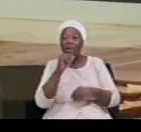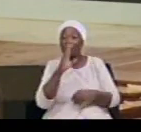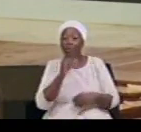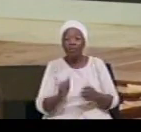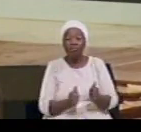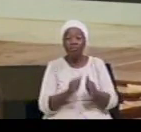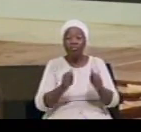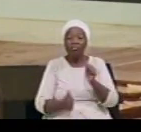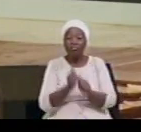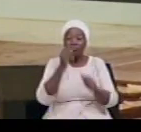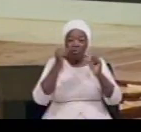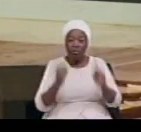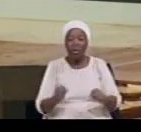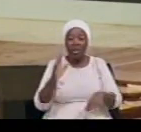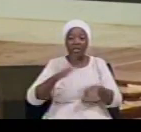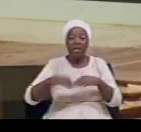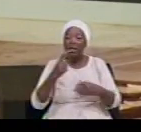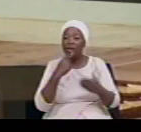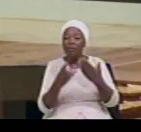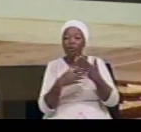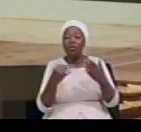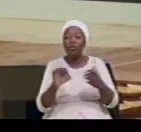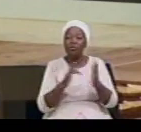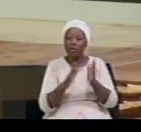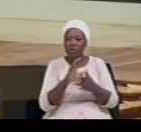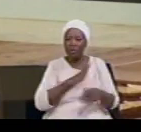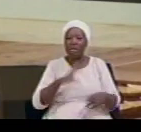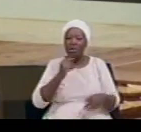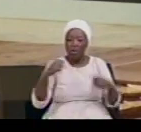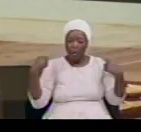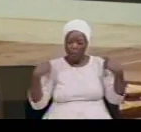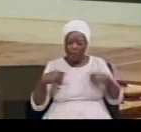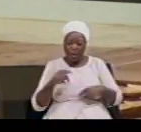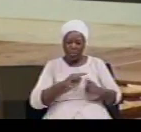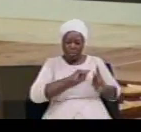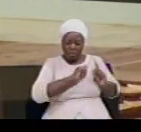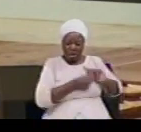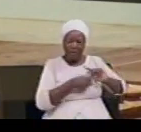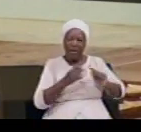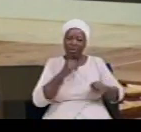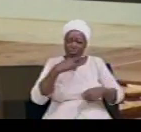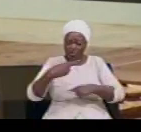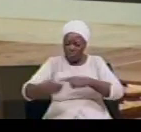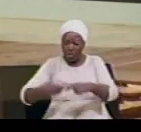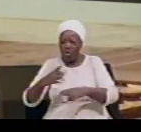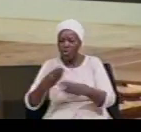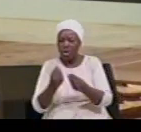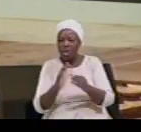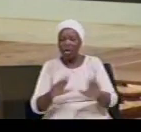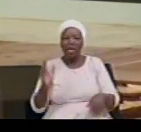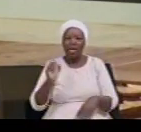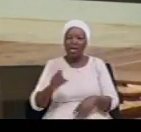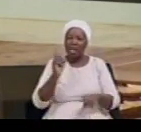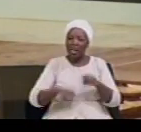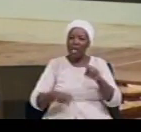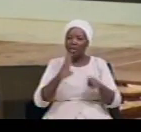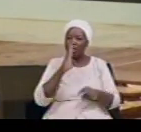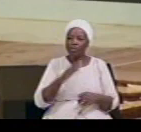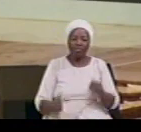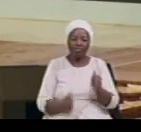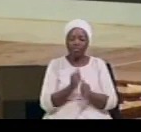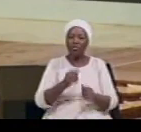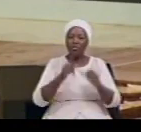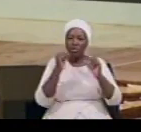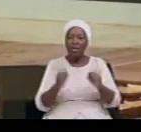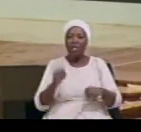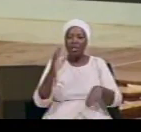of Jesus. Your pain, your grief, and your rolling on the ground cannot be stronger, greater than the blood